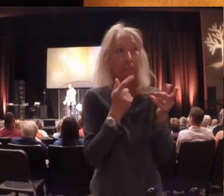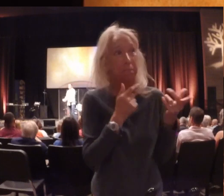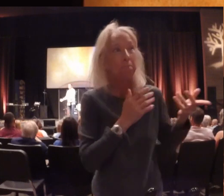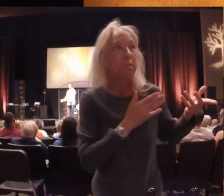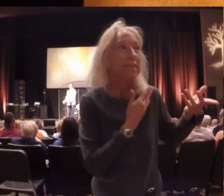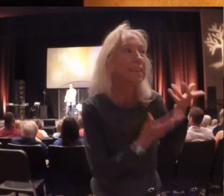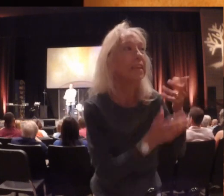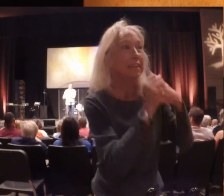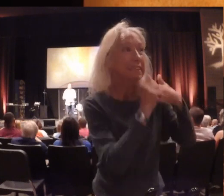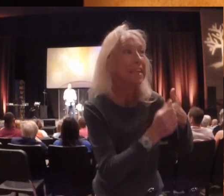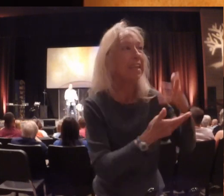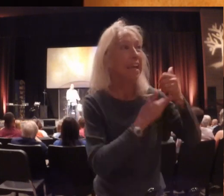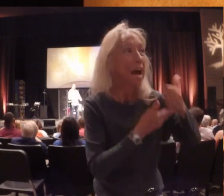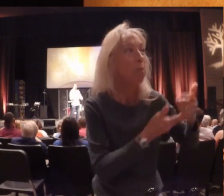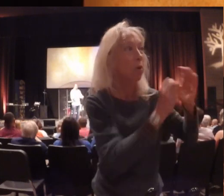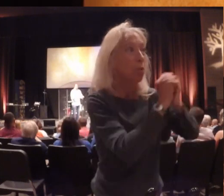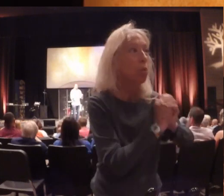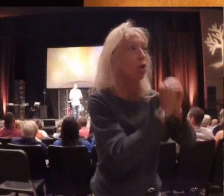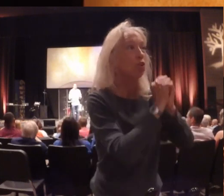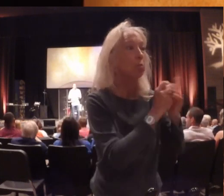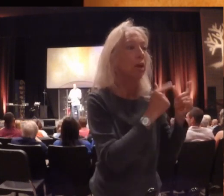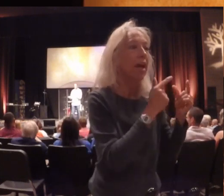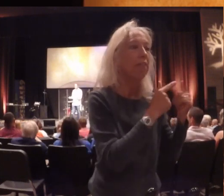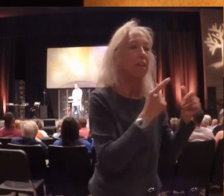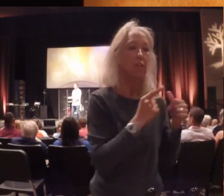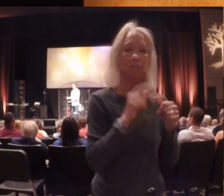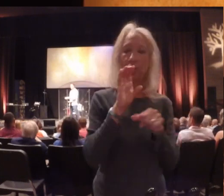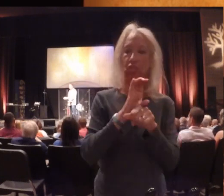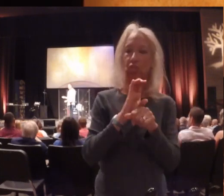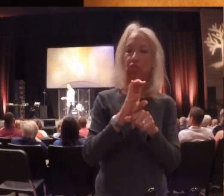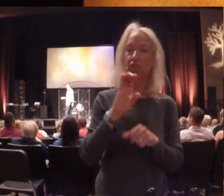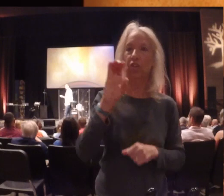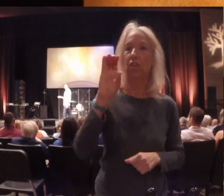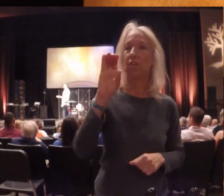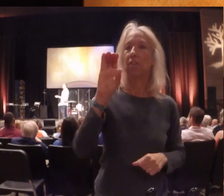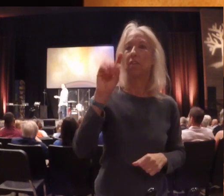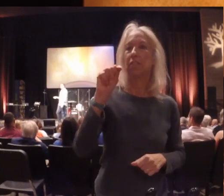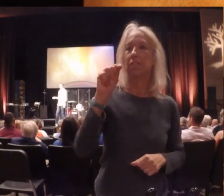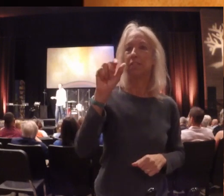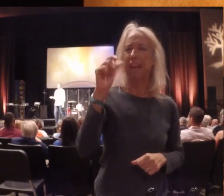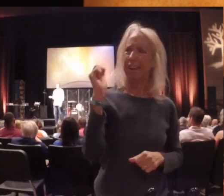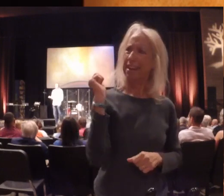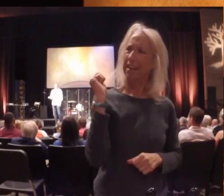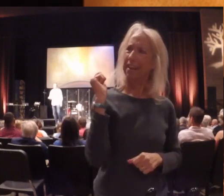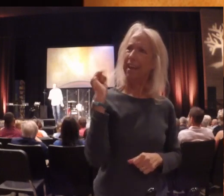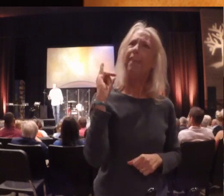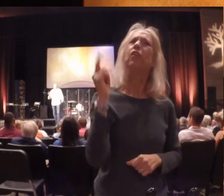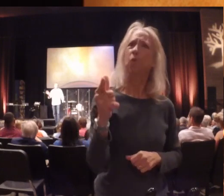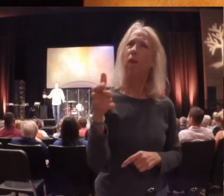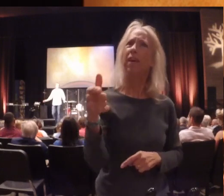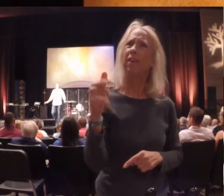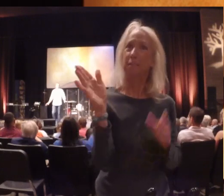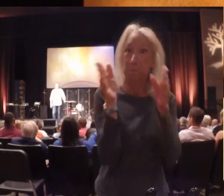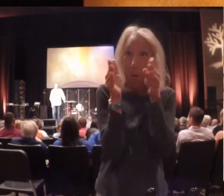study and leading people in passionate worship. And then I go to my first church in Taylorville, Illinois, which is a town of 11,000